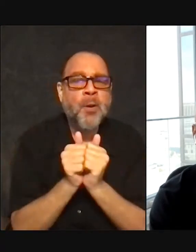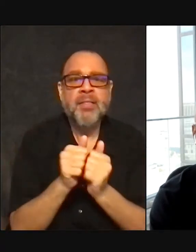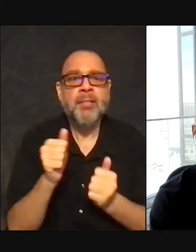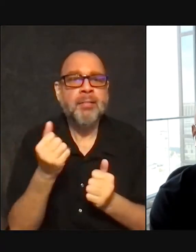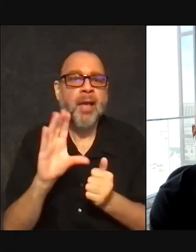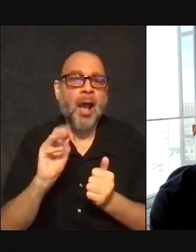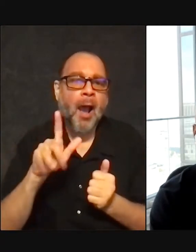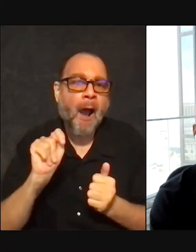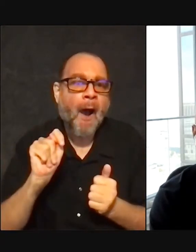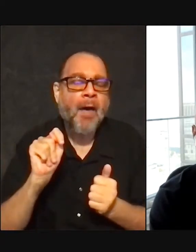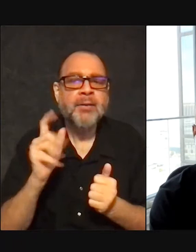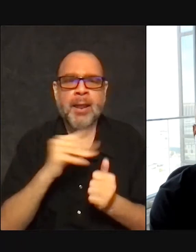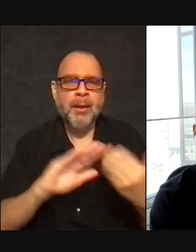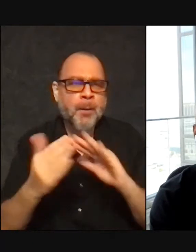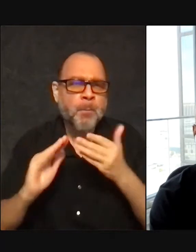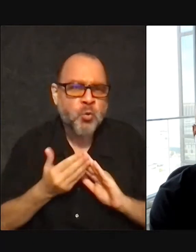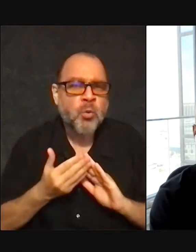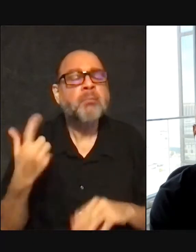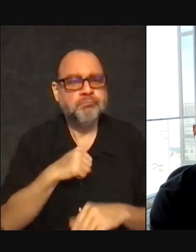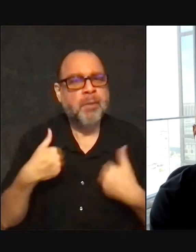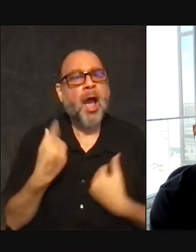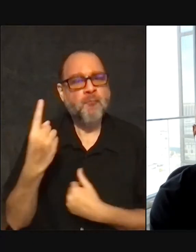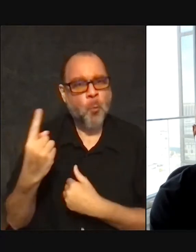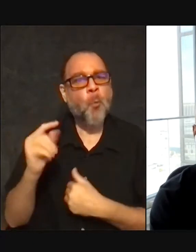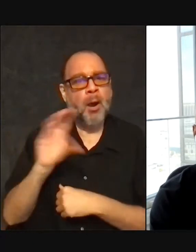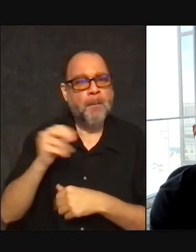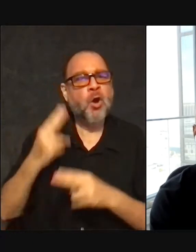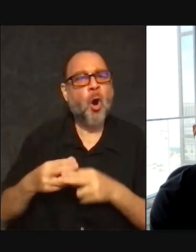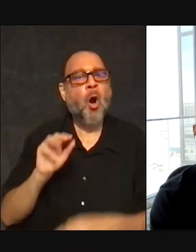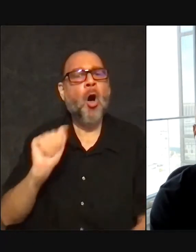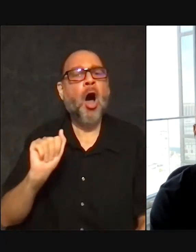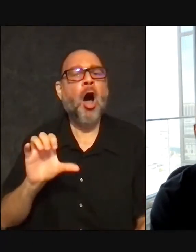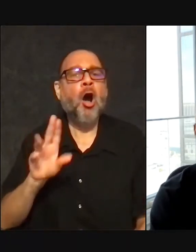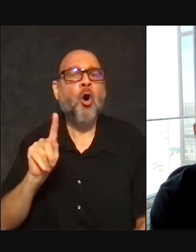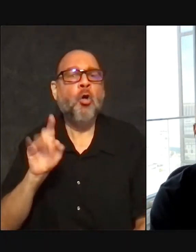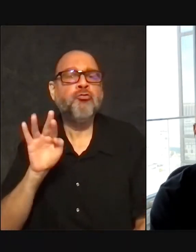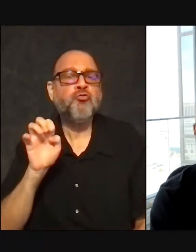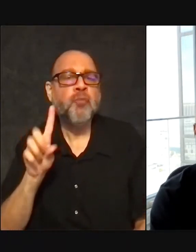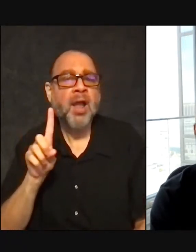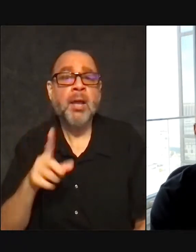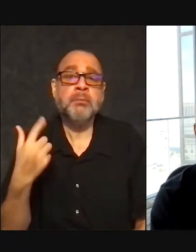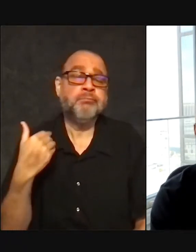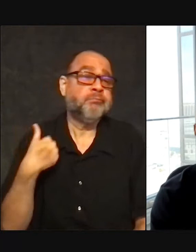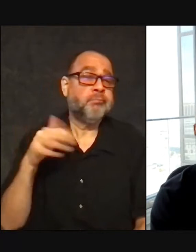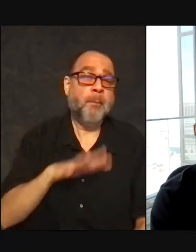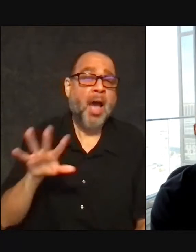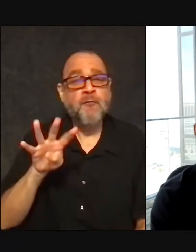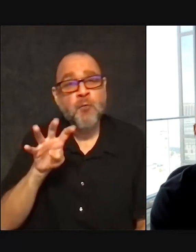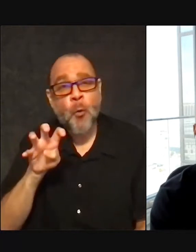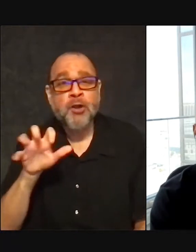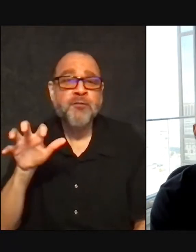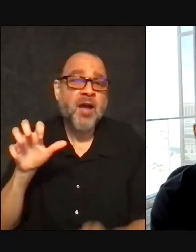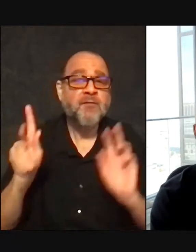it about 4 years ago, and we're about 350 to 400 founders and creators, and former athletes,